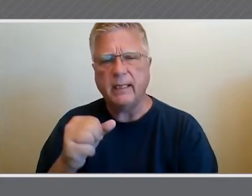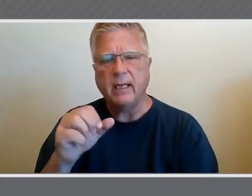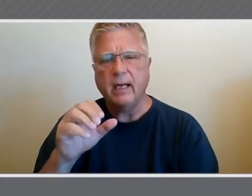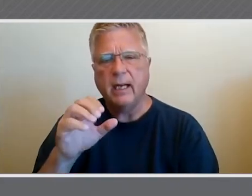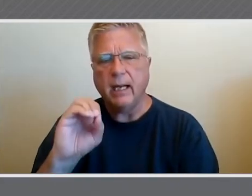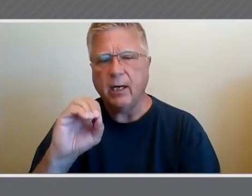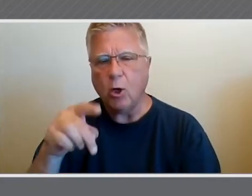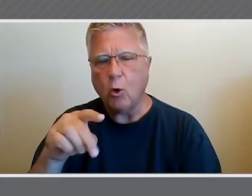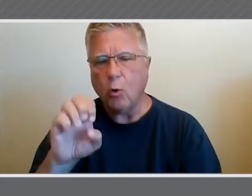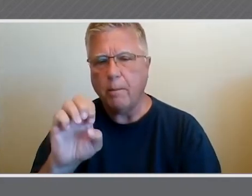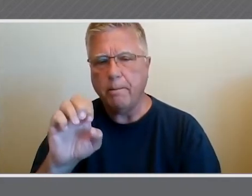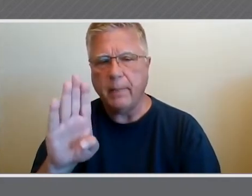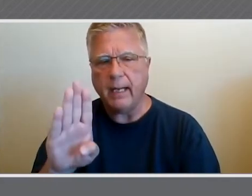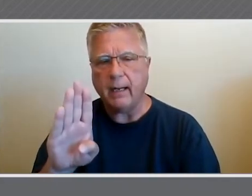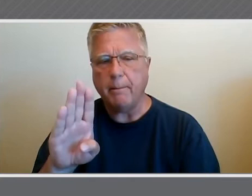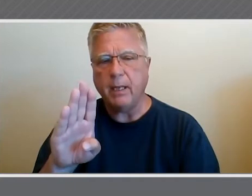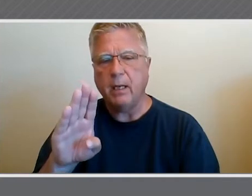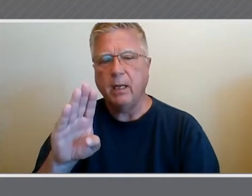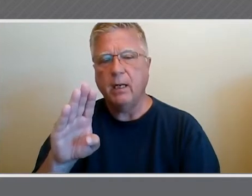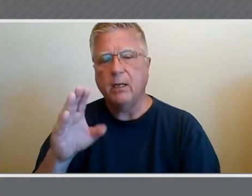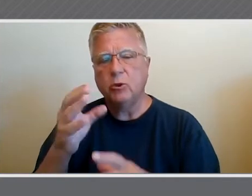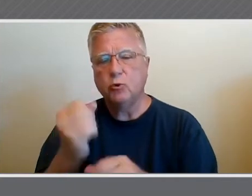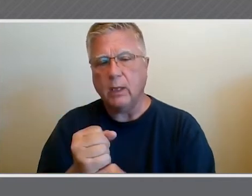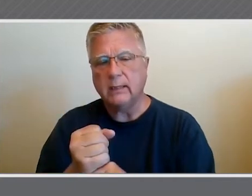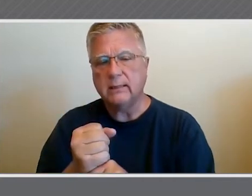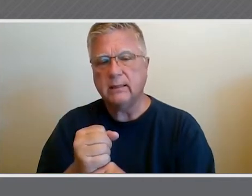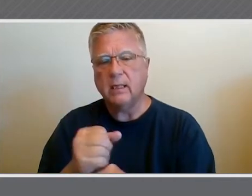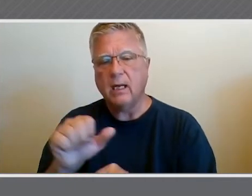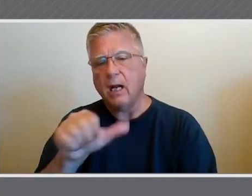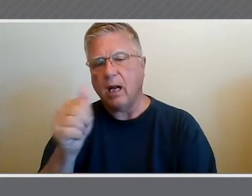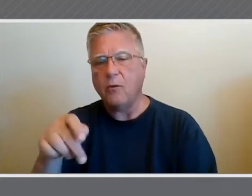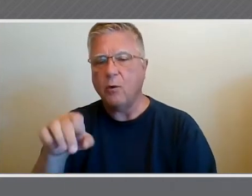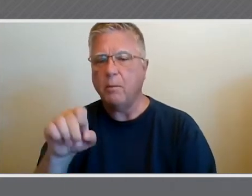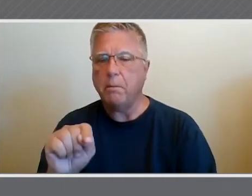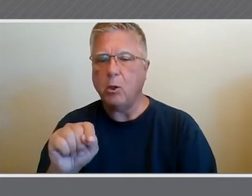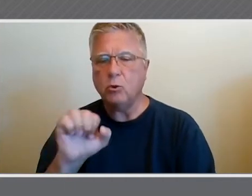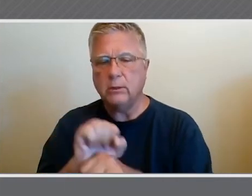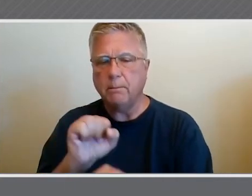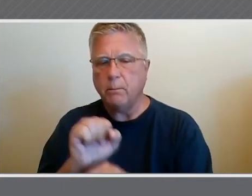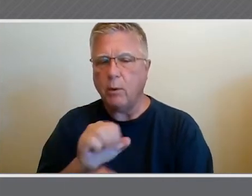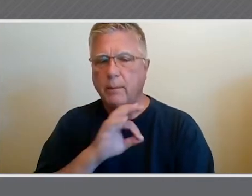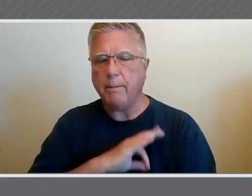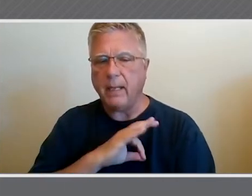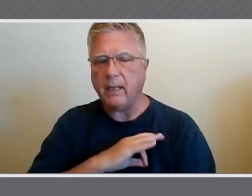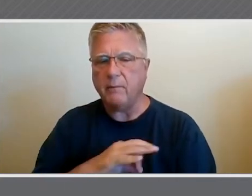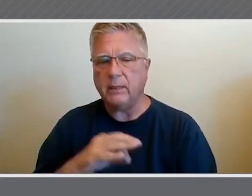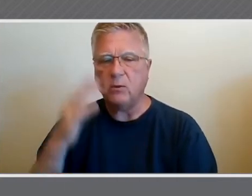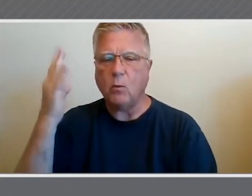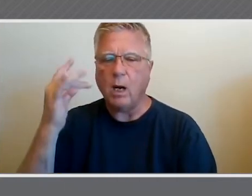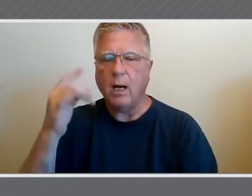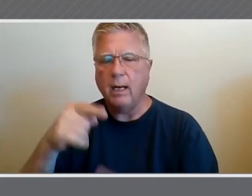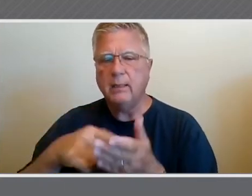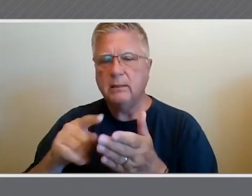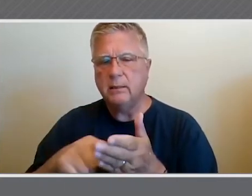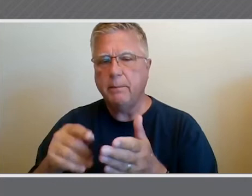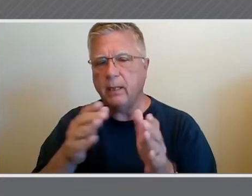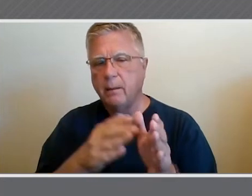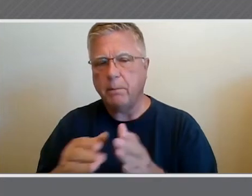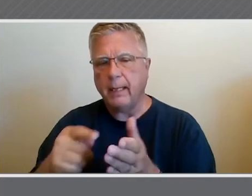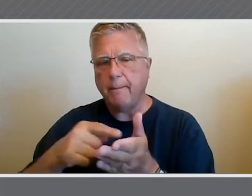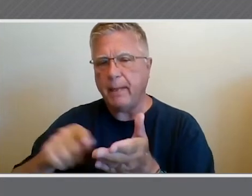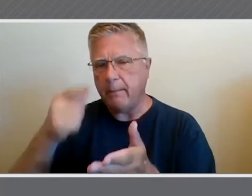post-employment benefits, in an effort to better plan payments for retirees. Explicitly, those are some